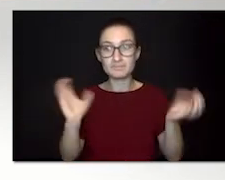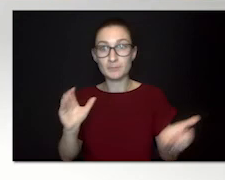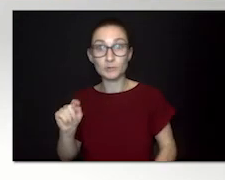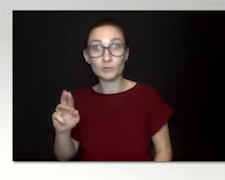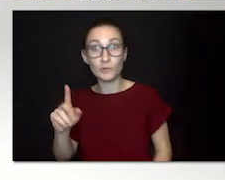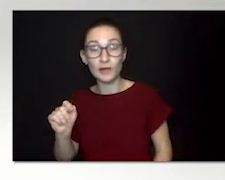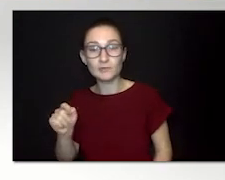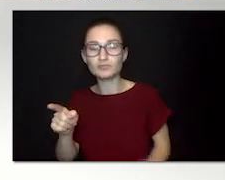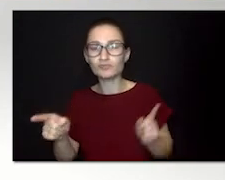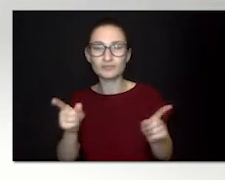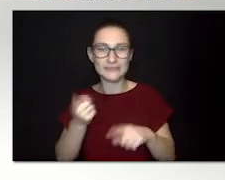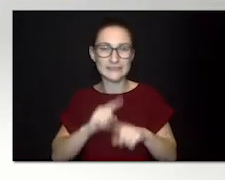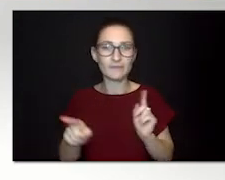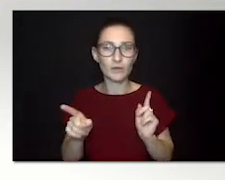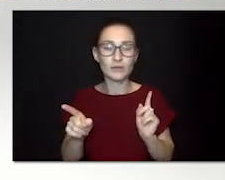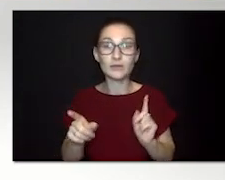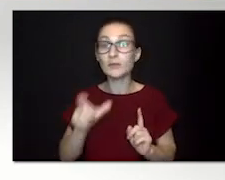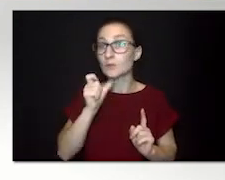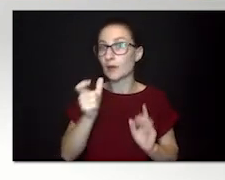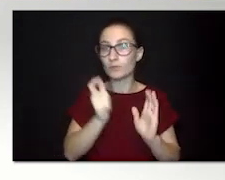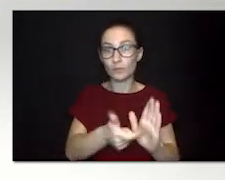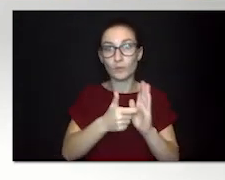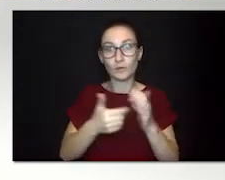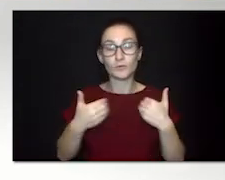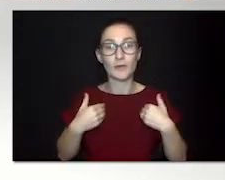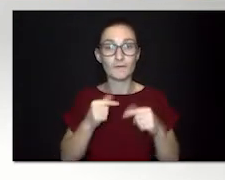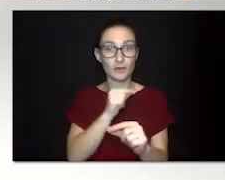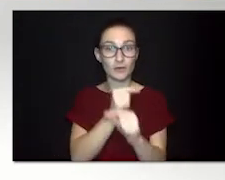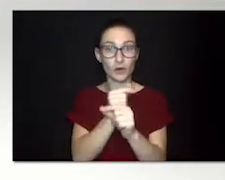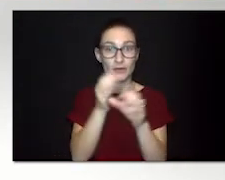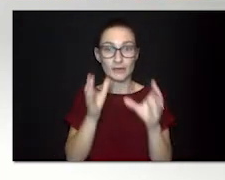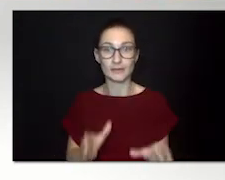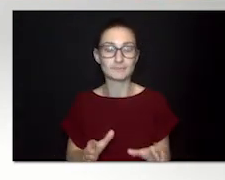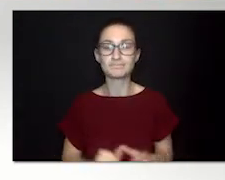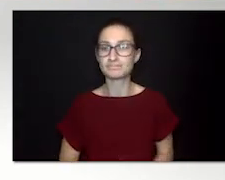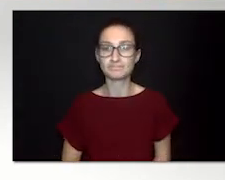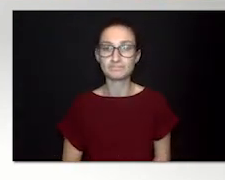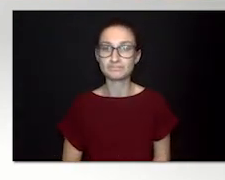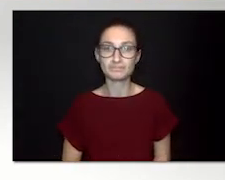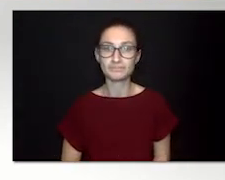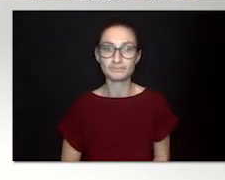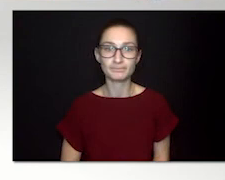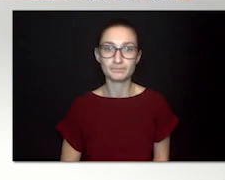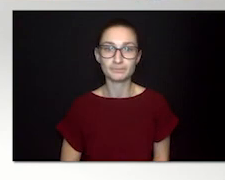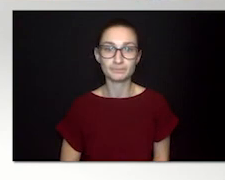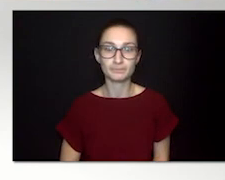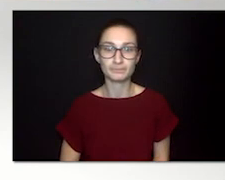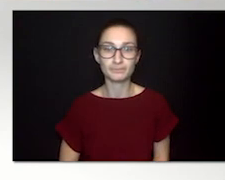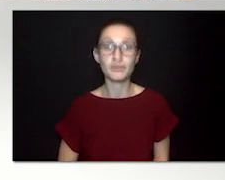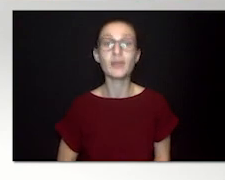need to be trustee and you may not need a guardian advocate, but not guaranteed.